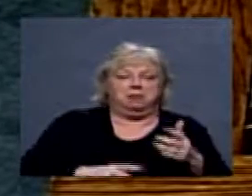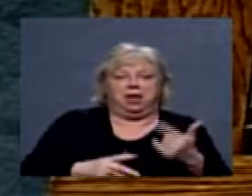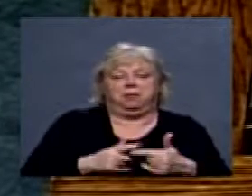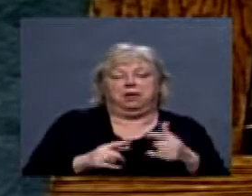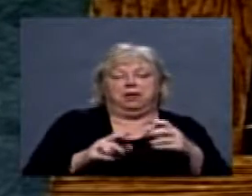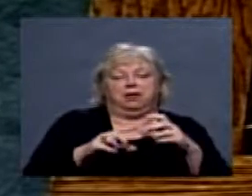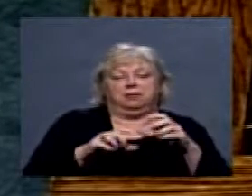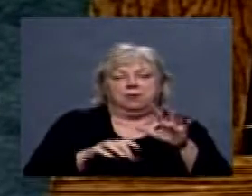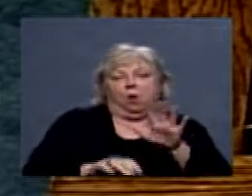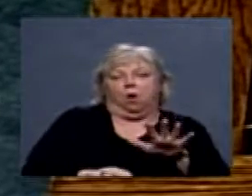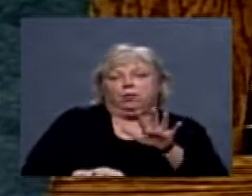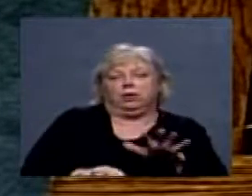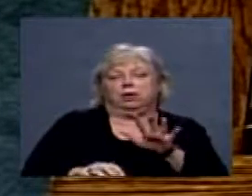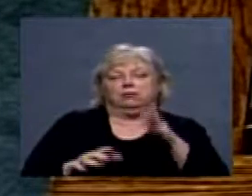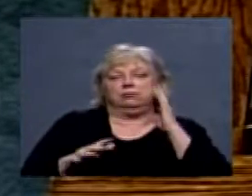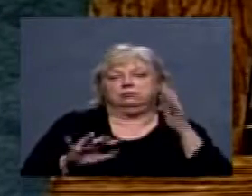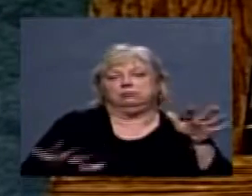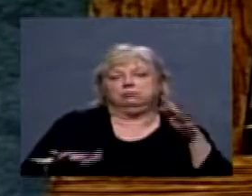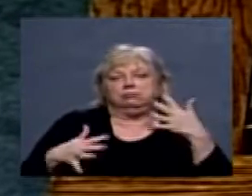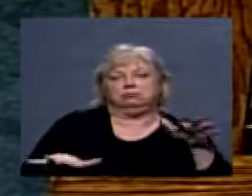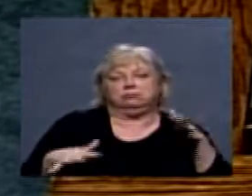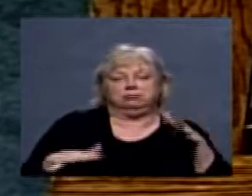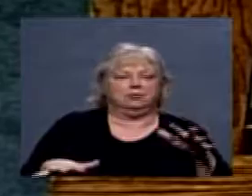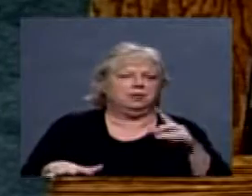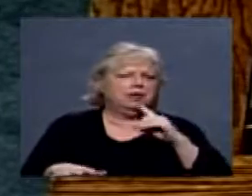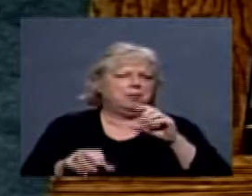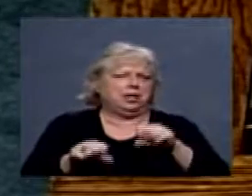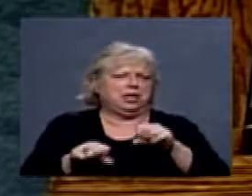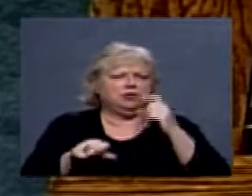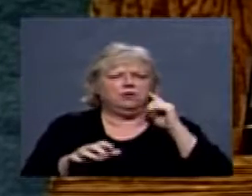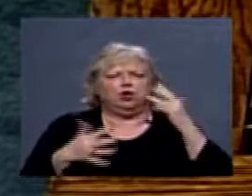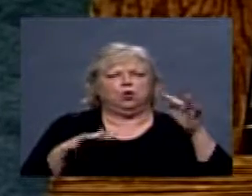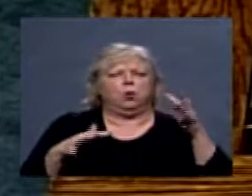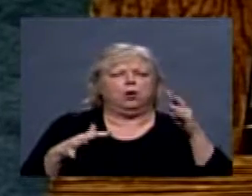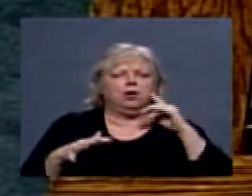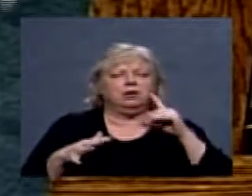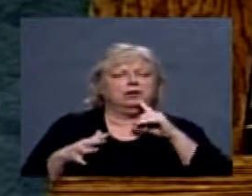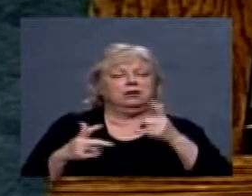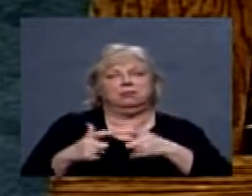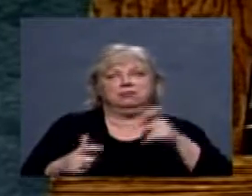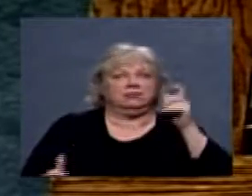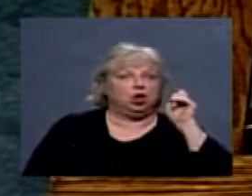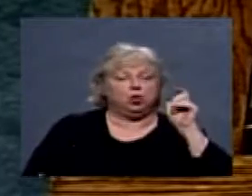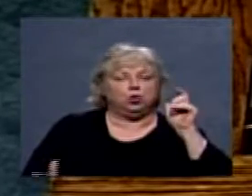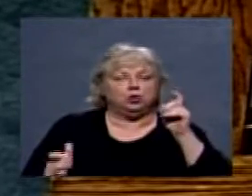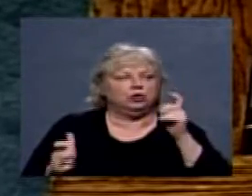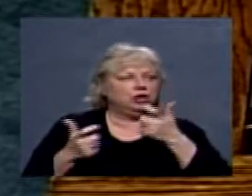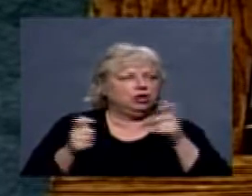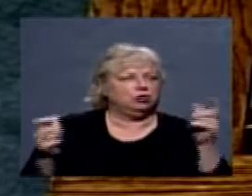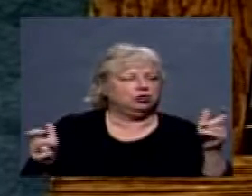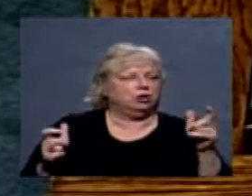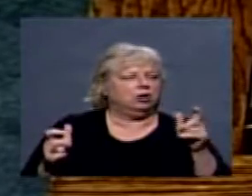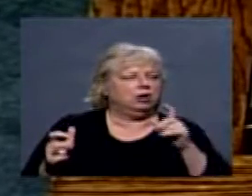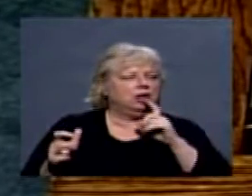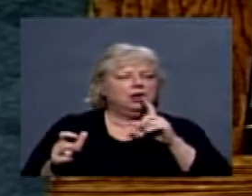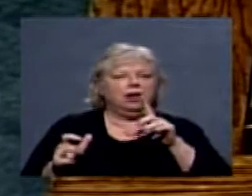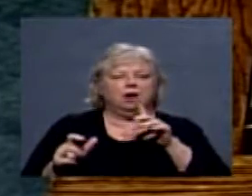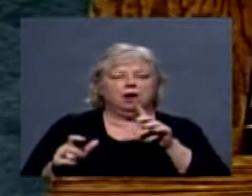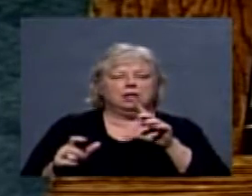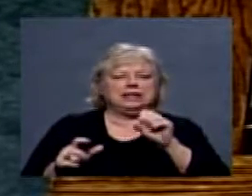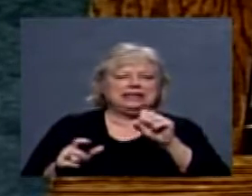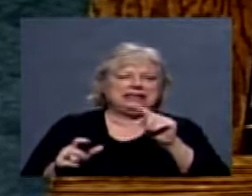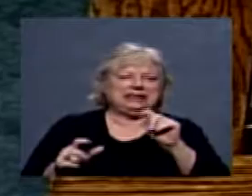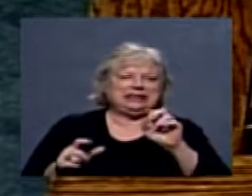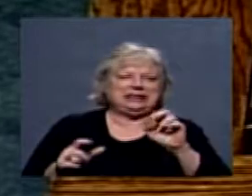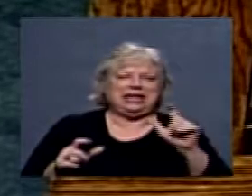The potential for noise is going to be, you know, significant. There are doors, there are steel doors,